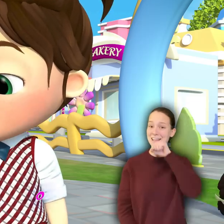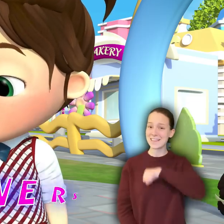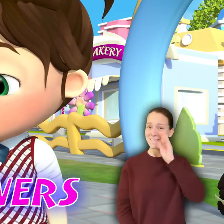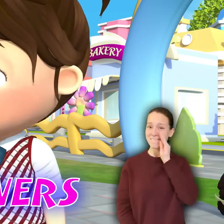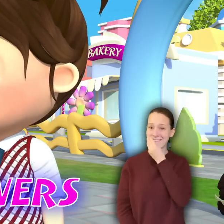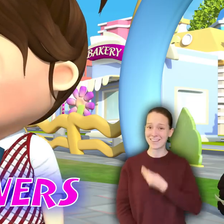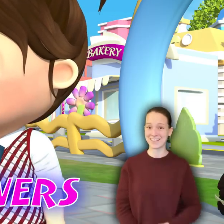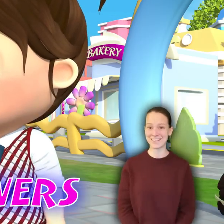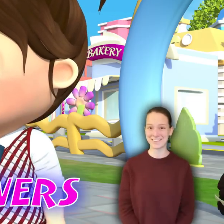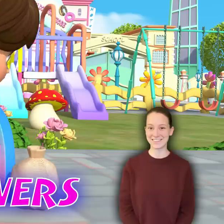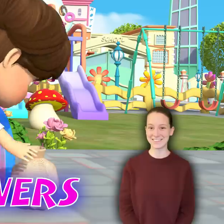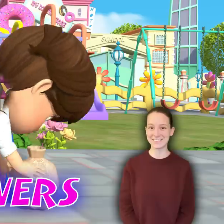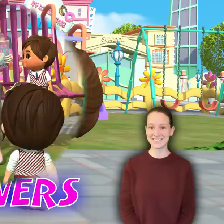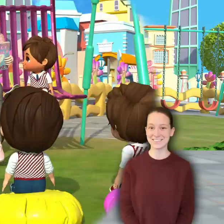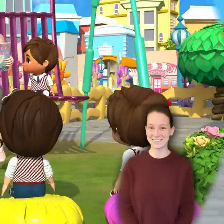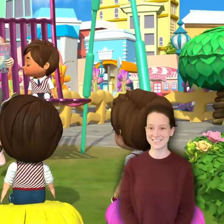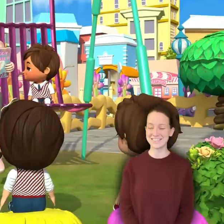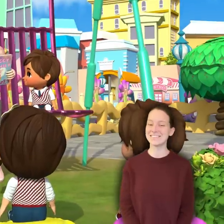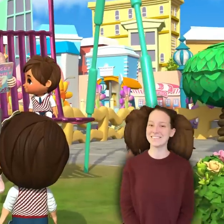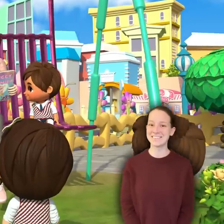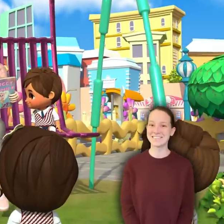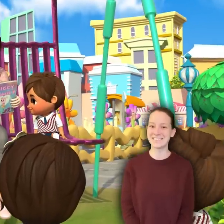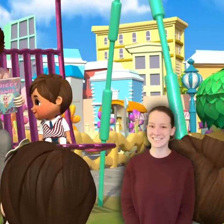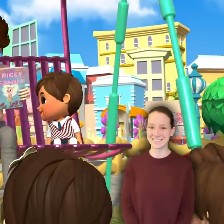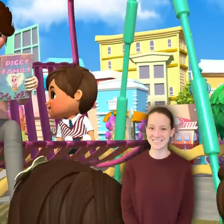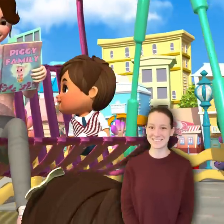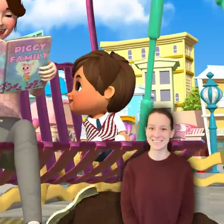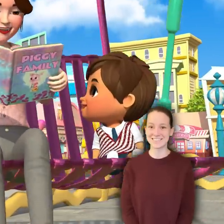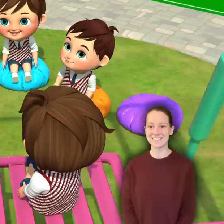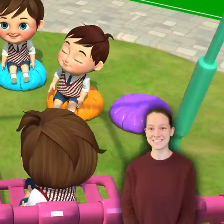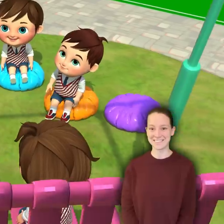I love flowers foreign